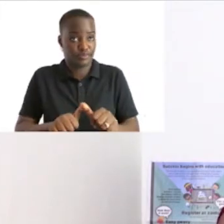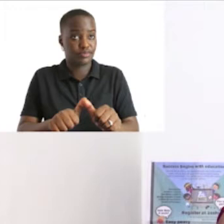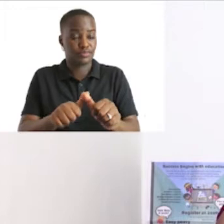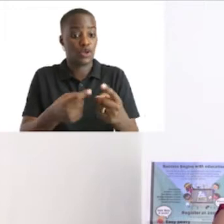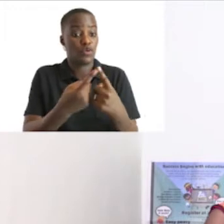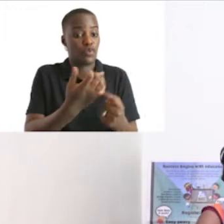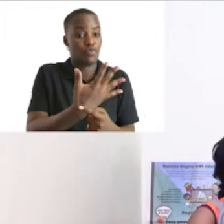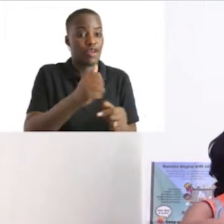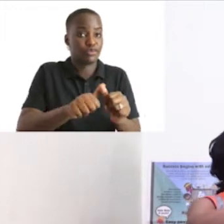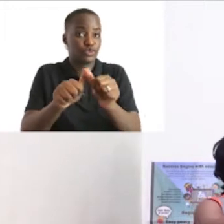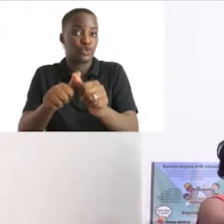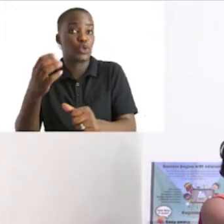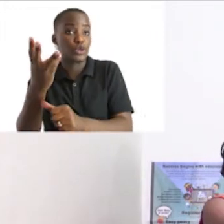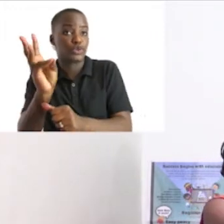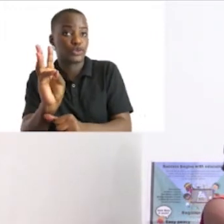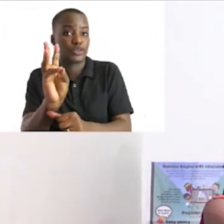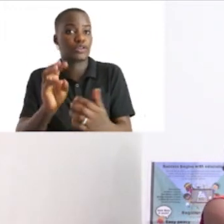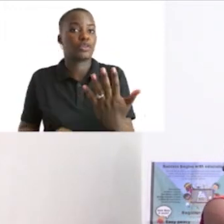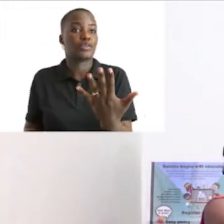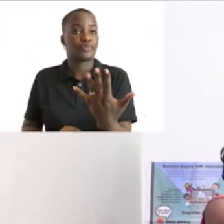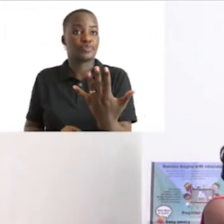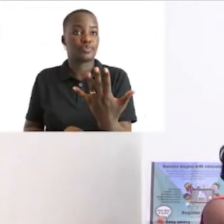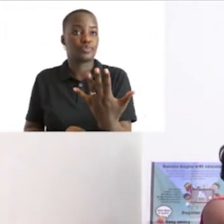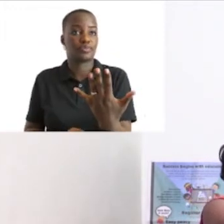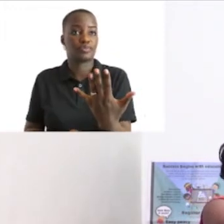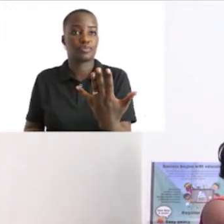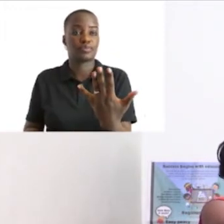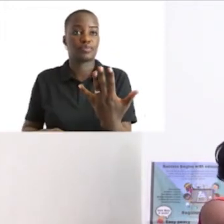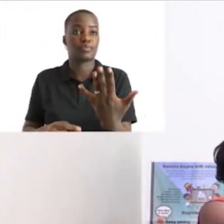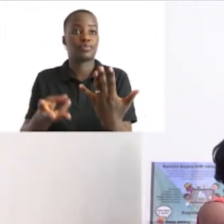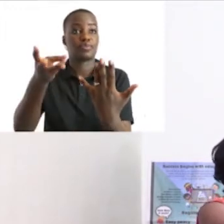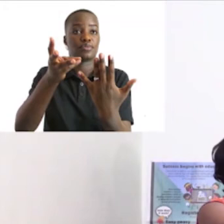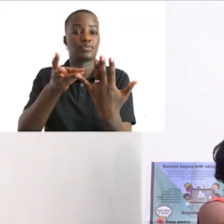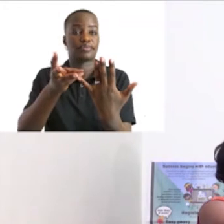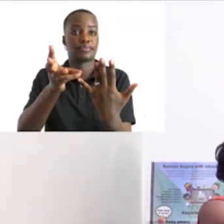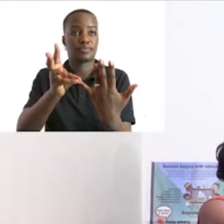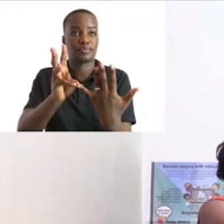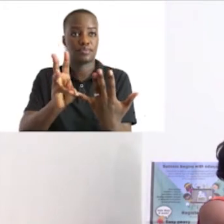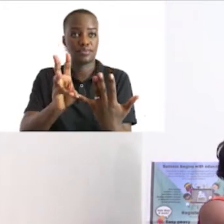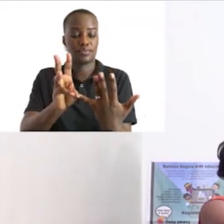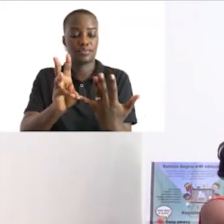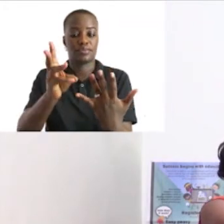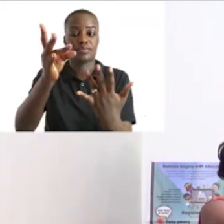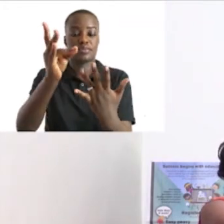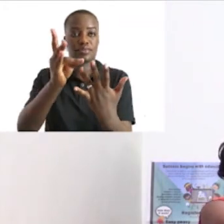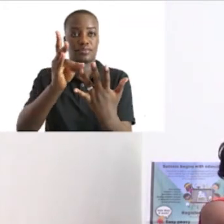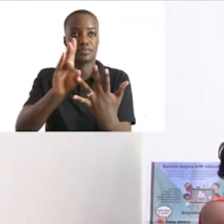from 5 to 6. So our pinky is now 6. Let's go.